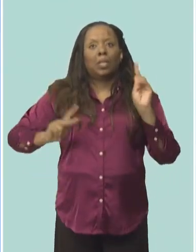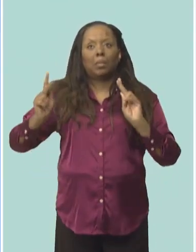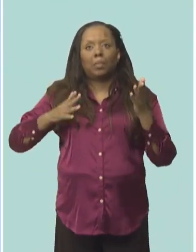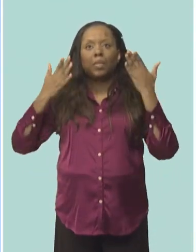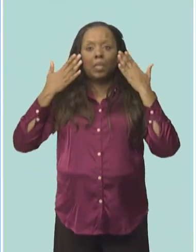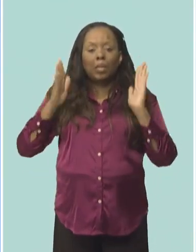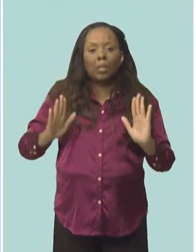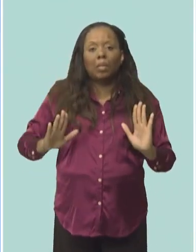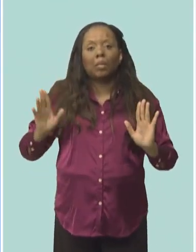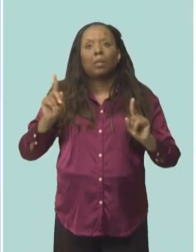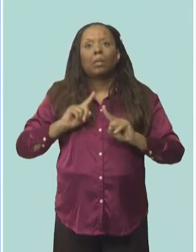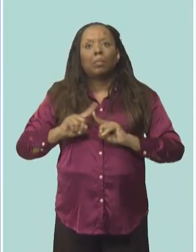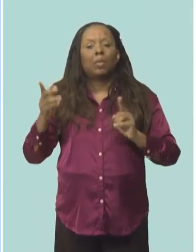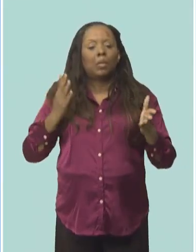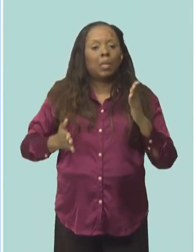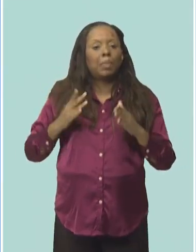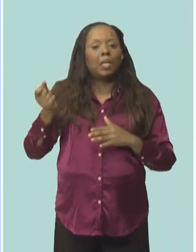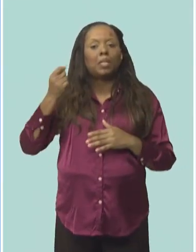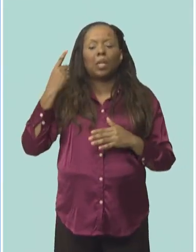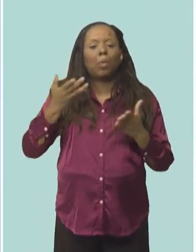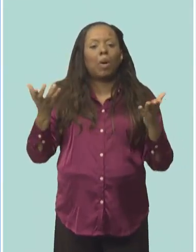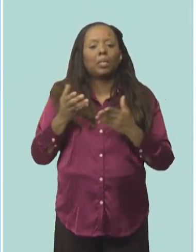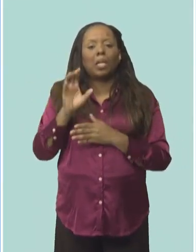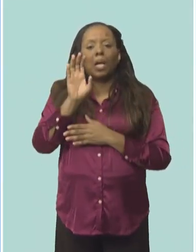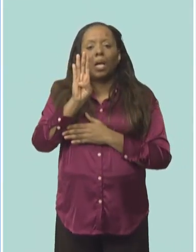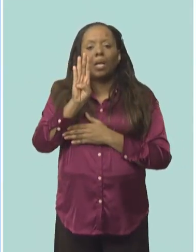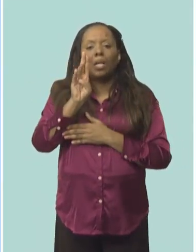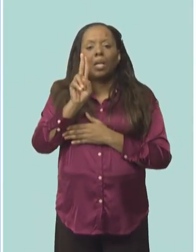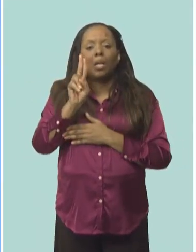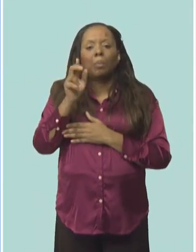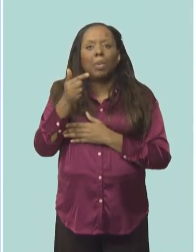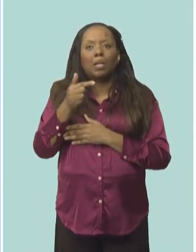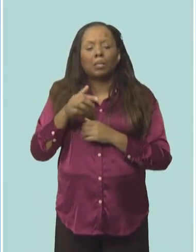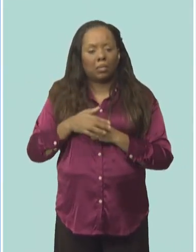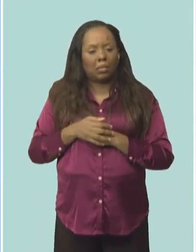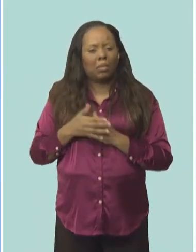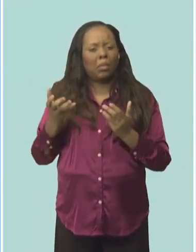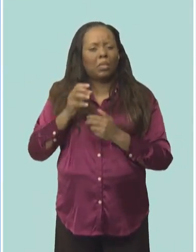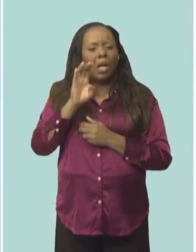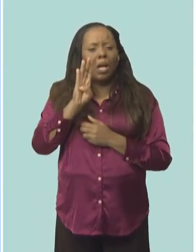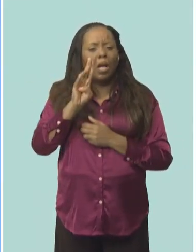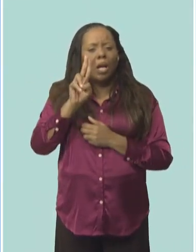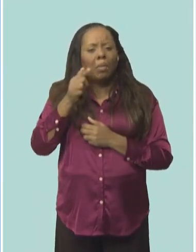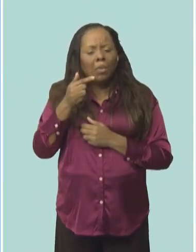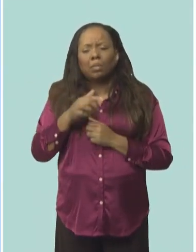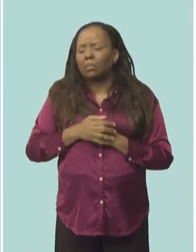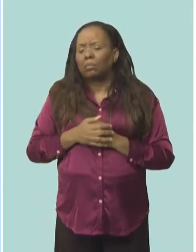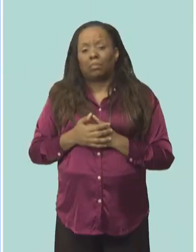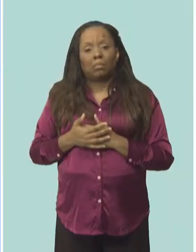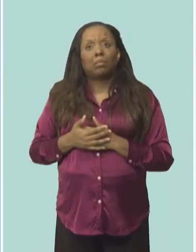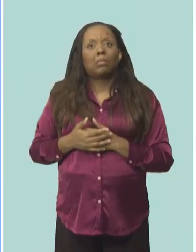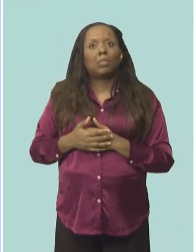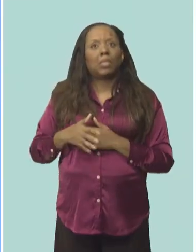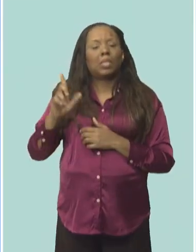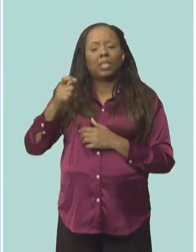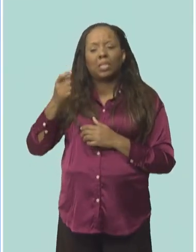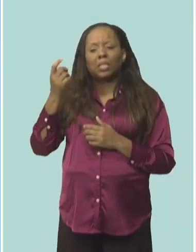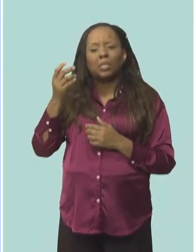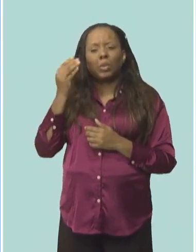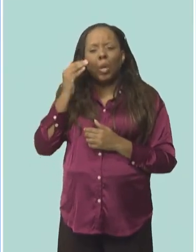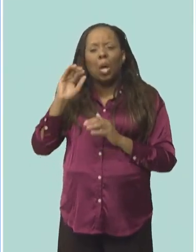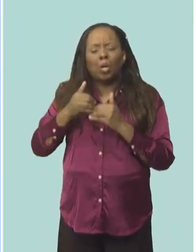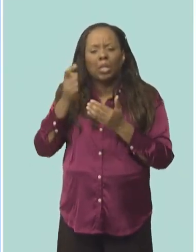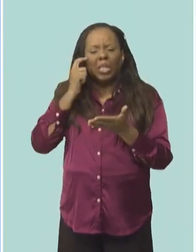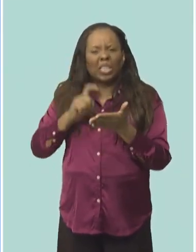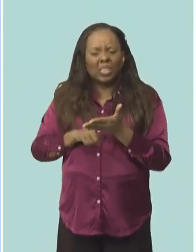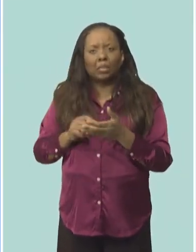habit of finding what a bug is, understanding what a bug is, probably just trying to report bugs to the developers yourself. That's good practice, because at our company, you